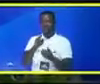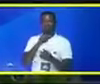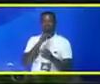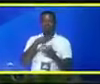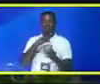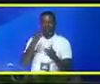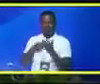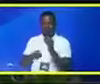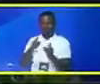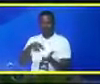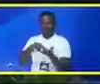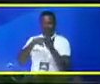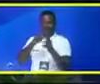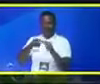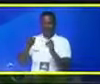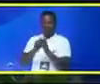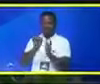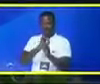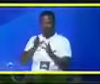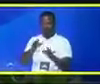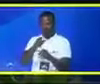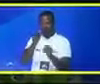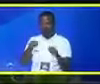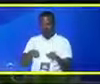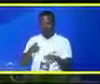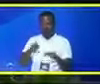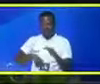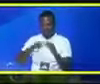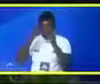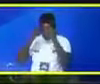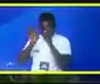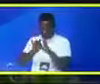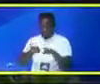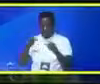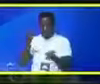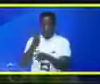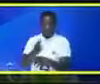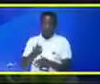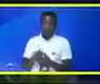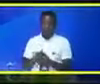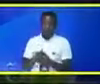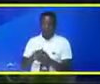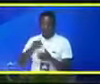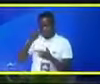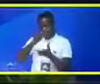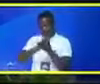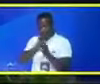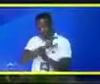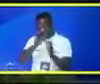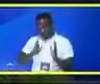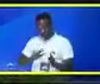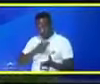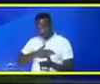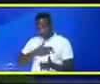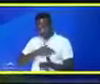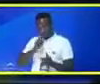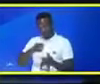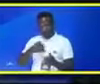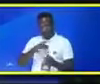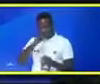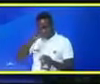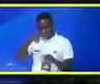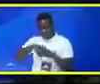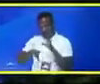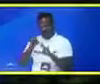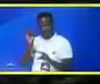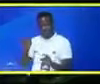they represent, but there's nothing you can do. The door is open already. Believers must be people of spiritual intelligence.